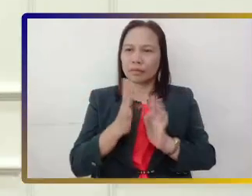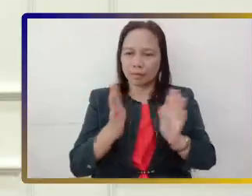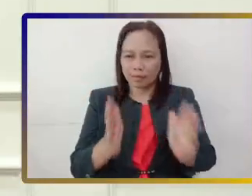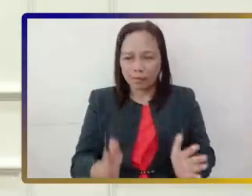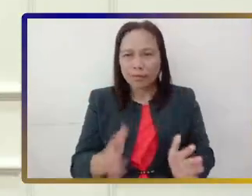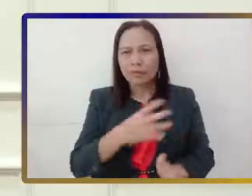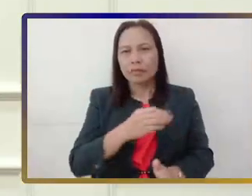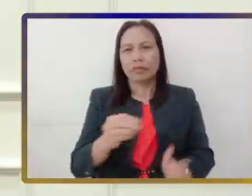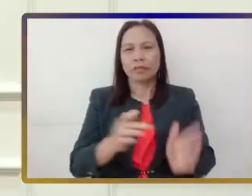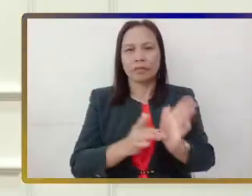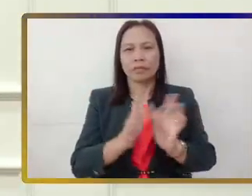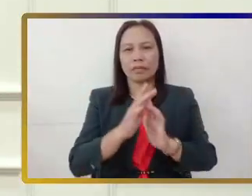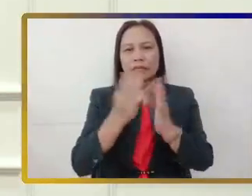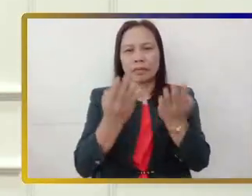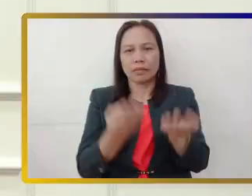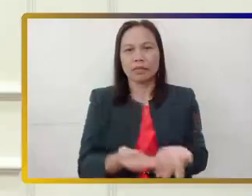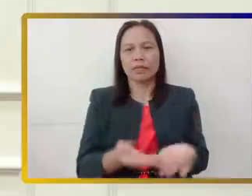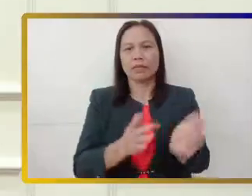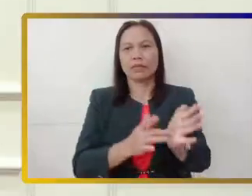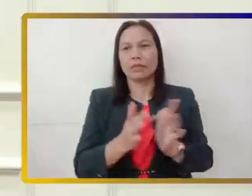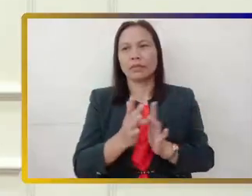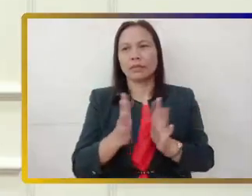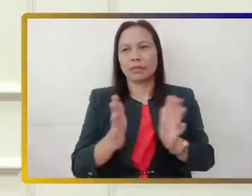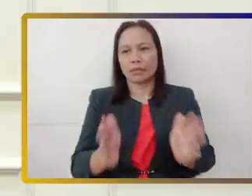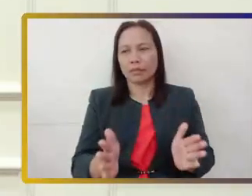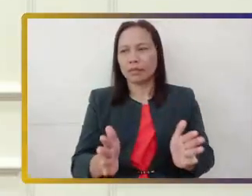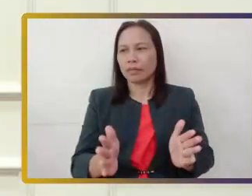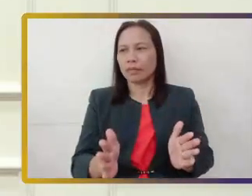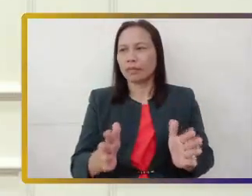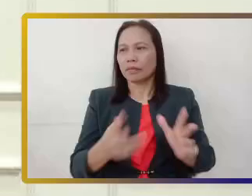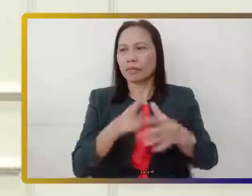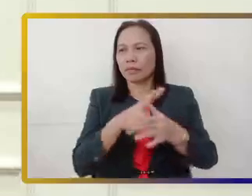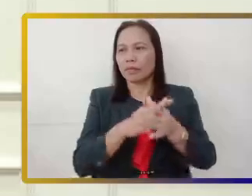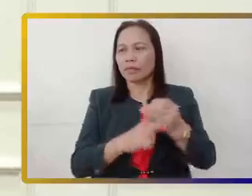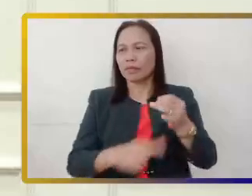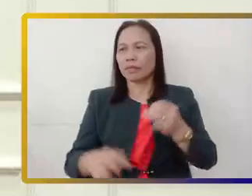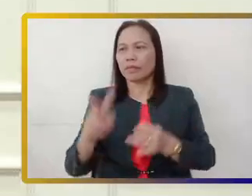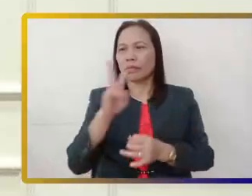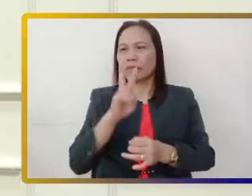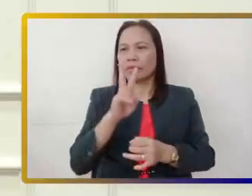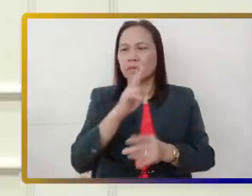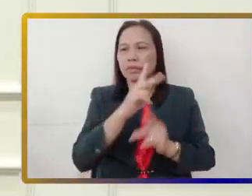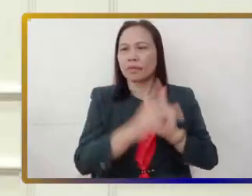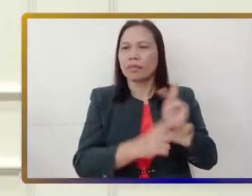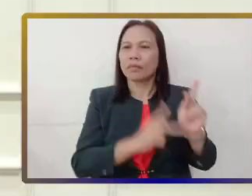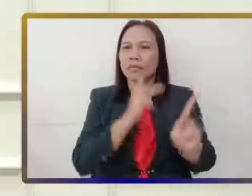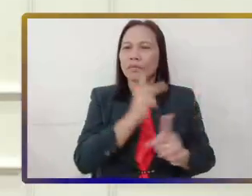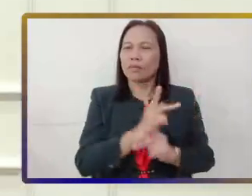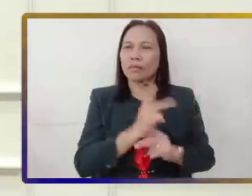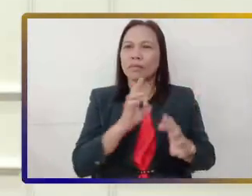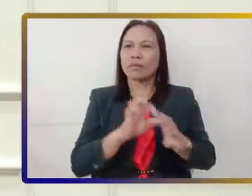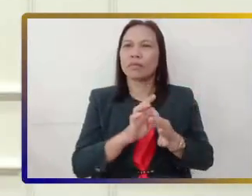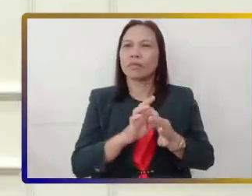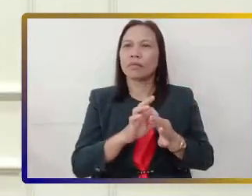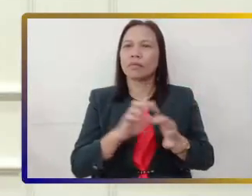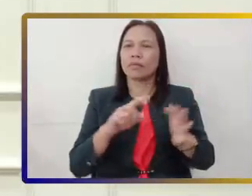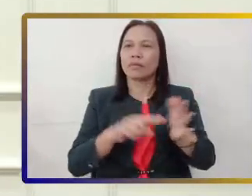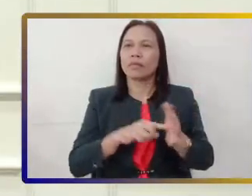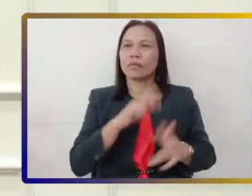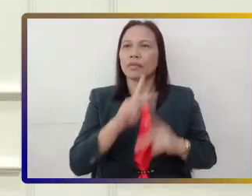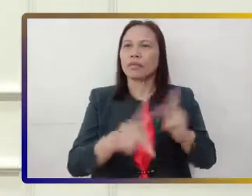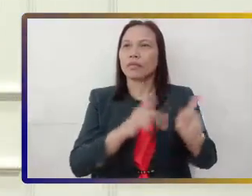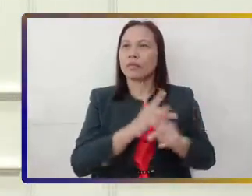christianity and biblical christianity both of these kind of christianity has a